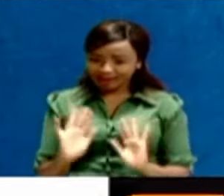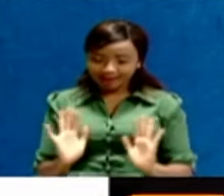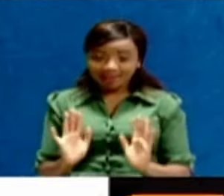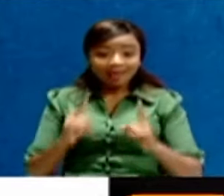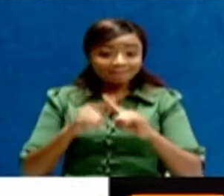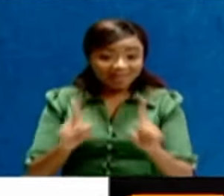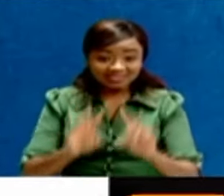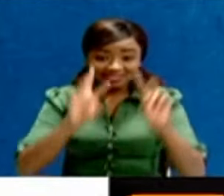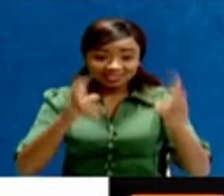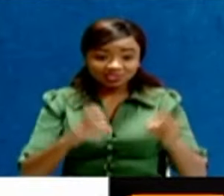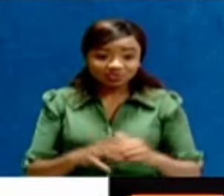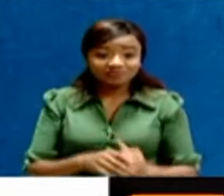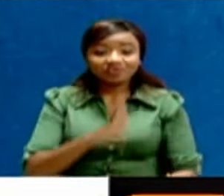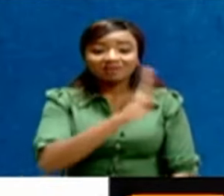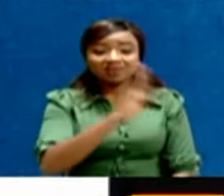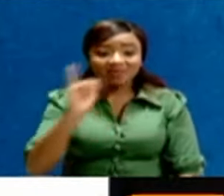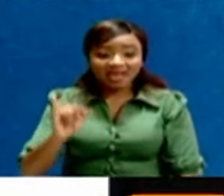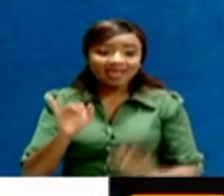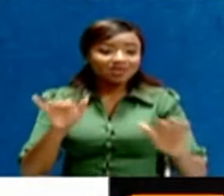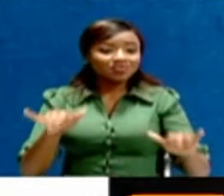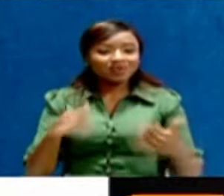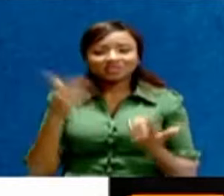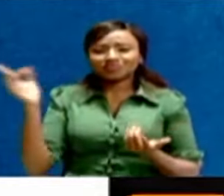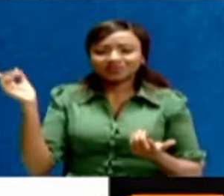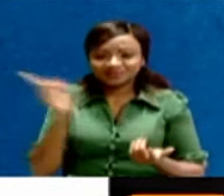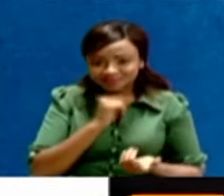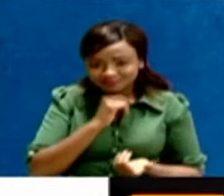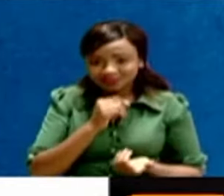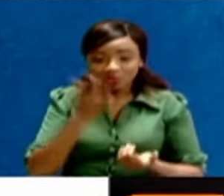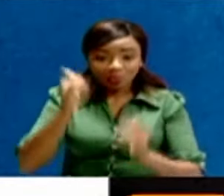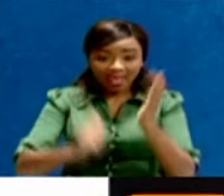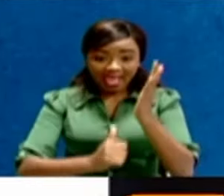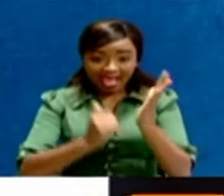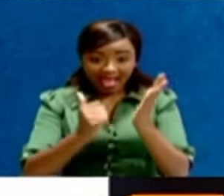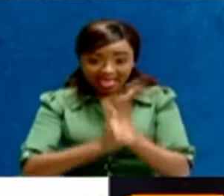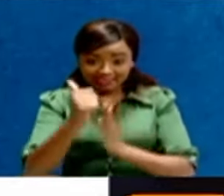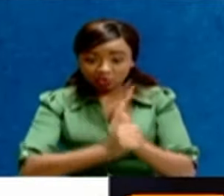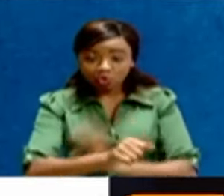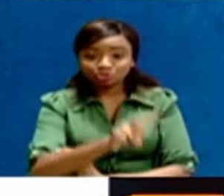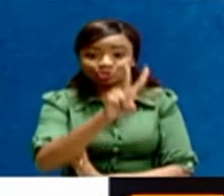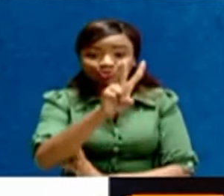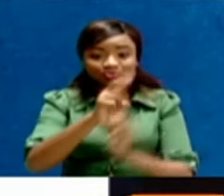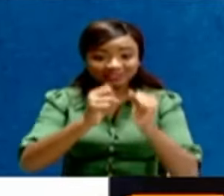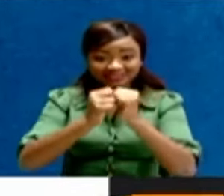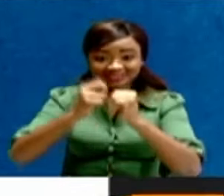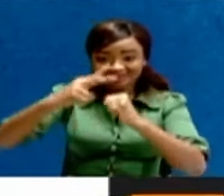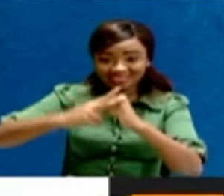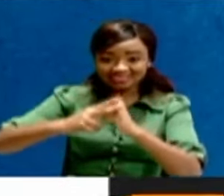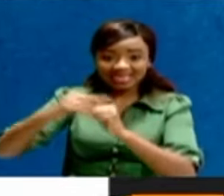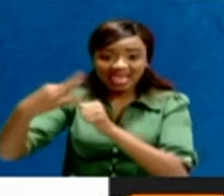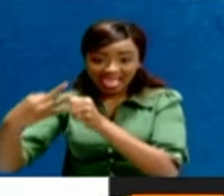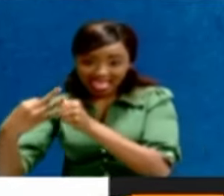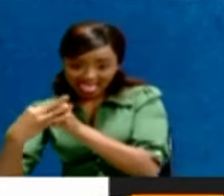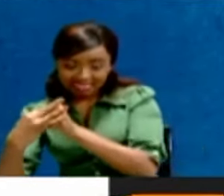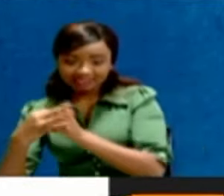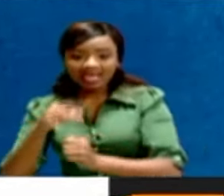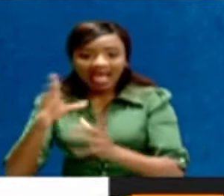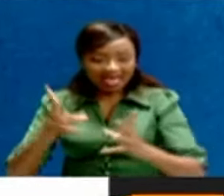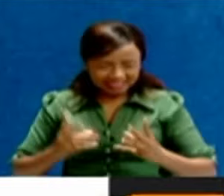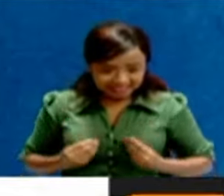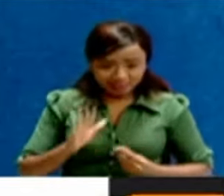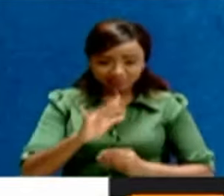comes to the issue of BBI, at that point, we'll cross that button. Because Article 217.8, let me finish, allows the Senate